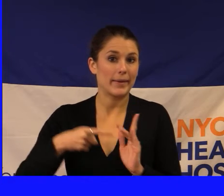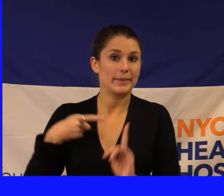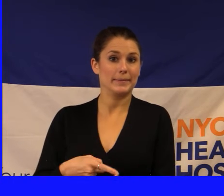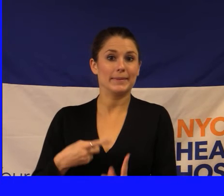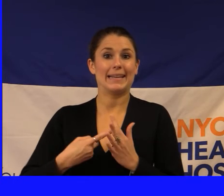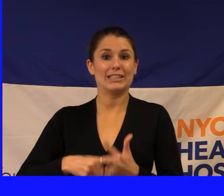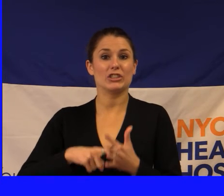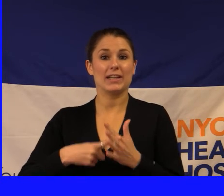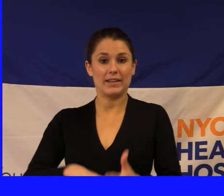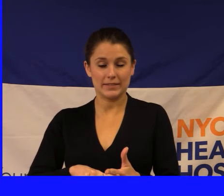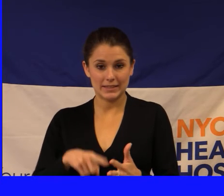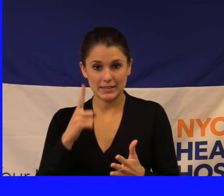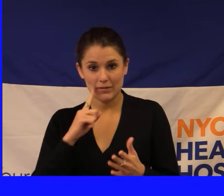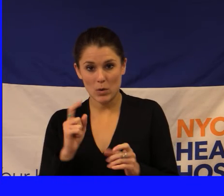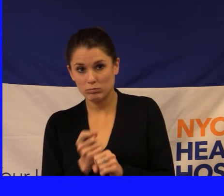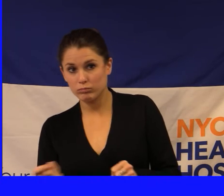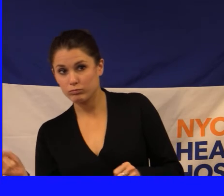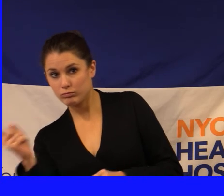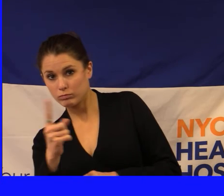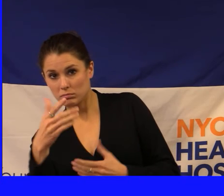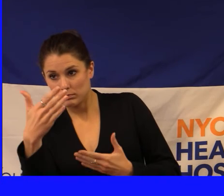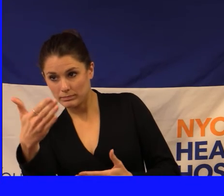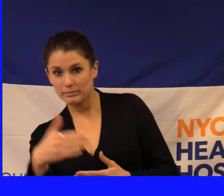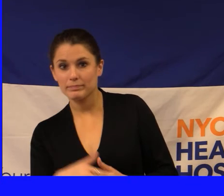to be in the year ahead.